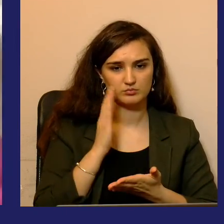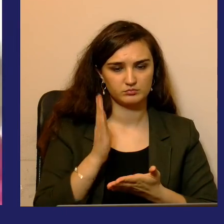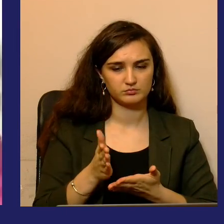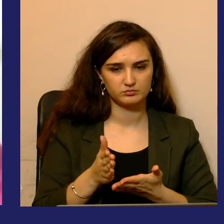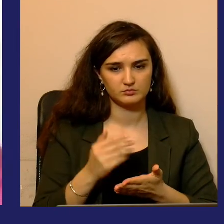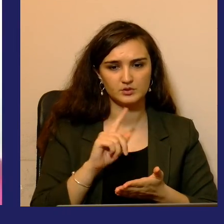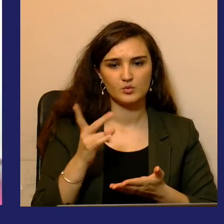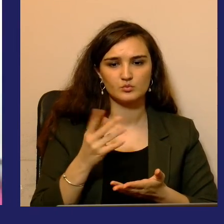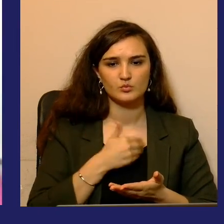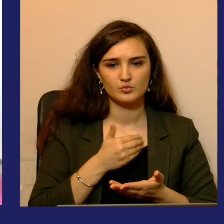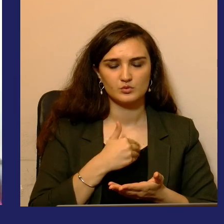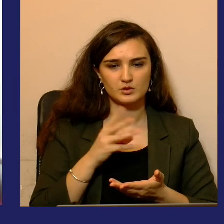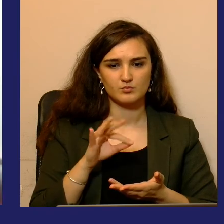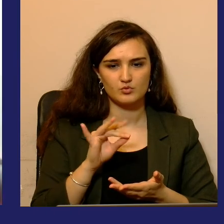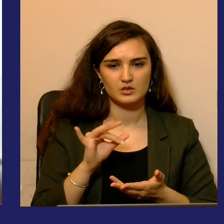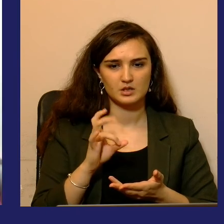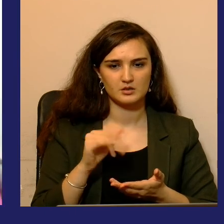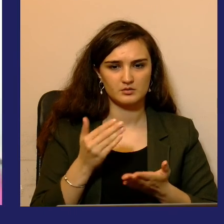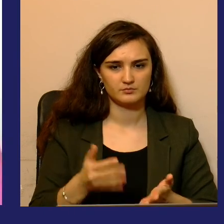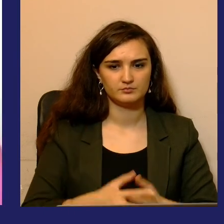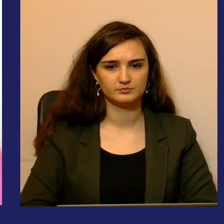to institute much stronger